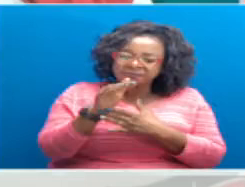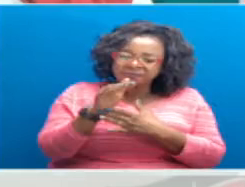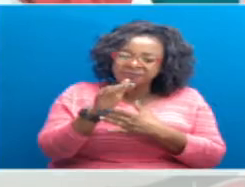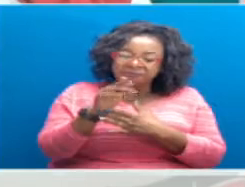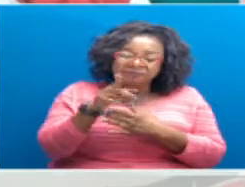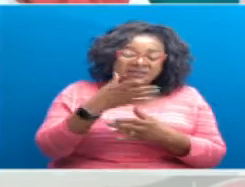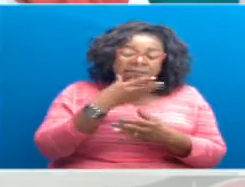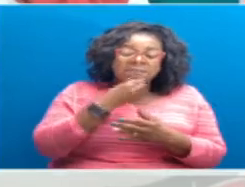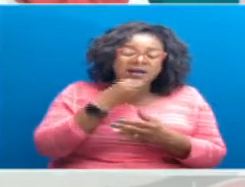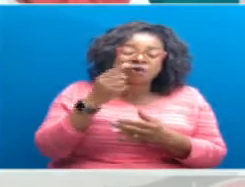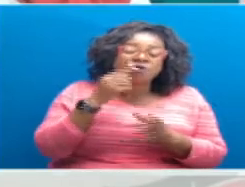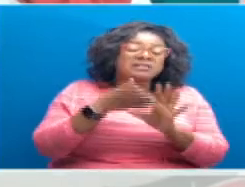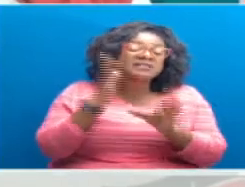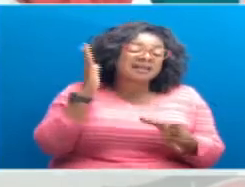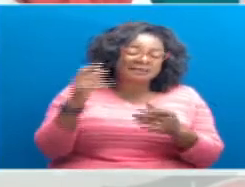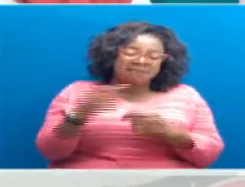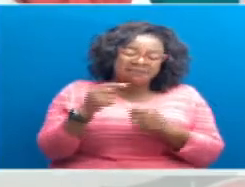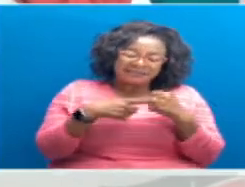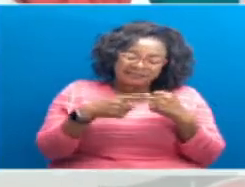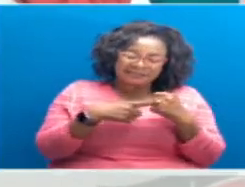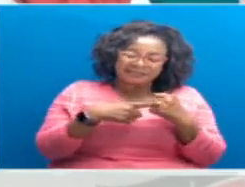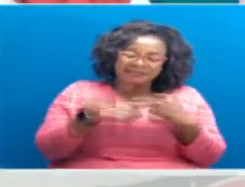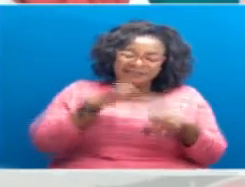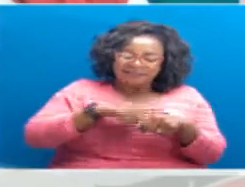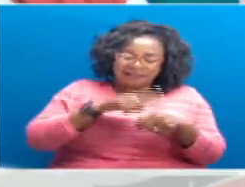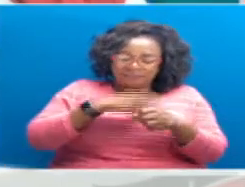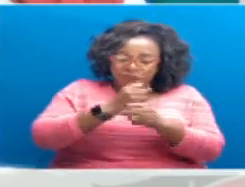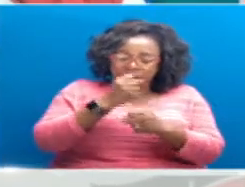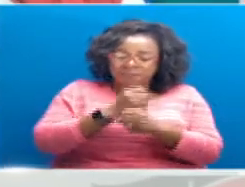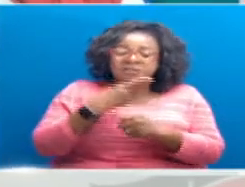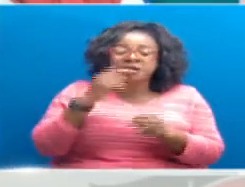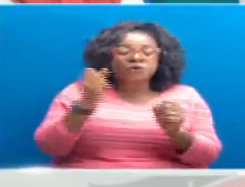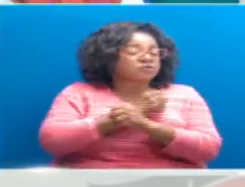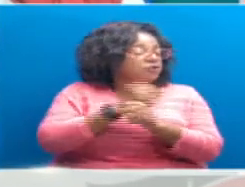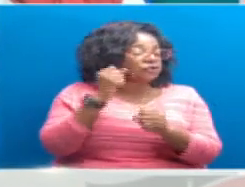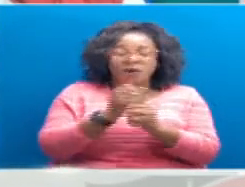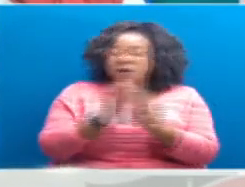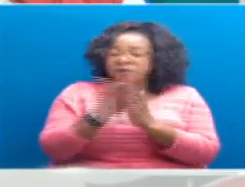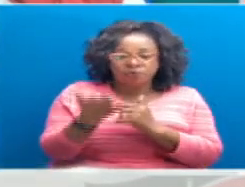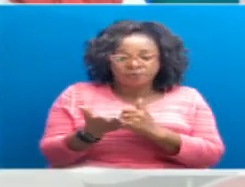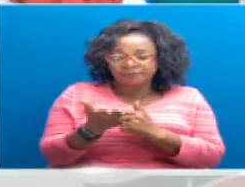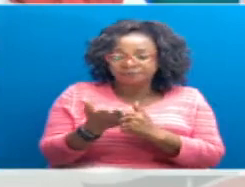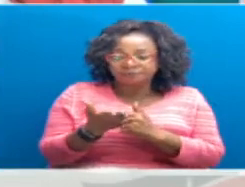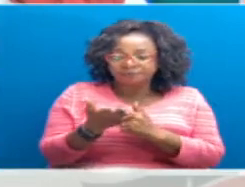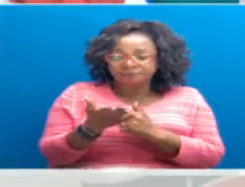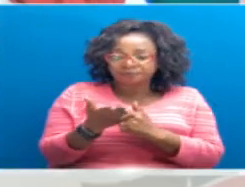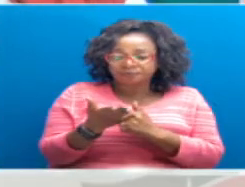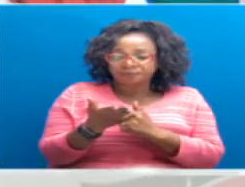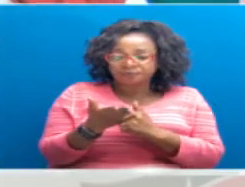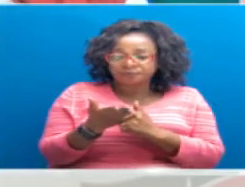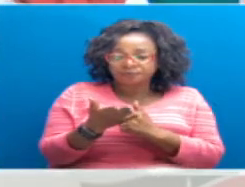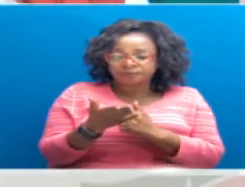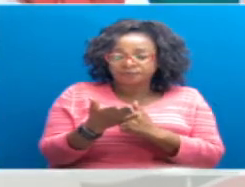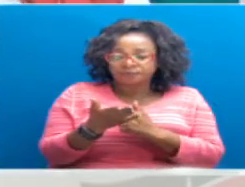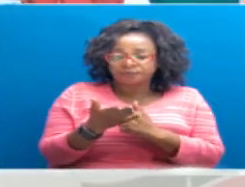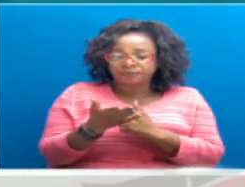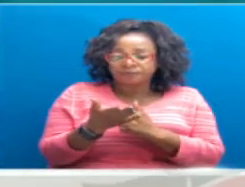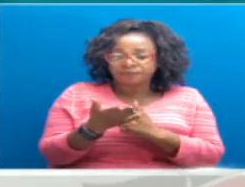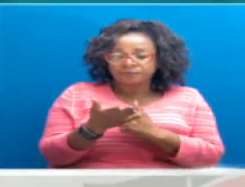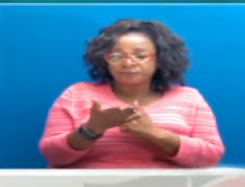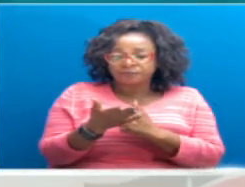man who resigned 6 months into the job because he said he could not work with you. Mm-hmm.